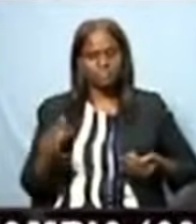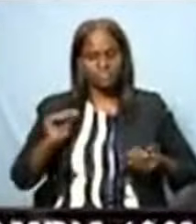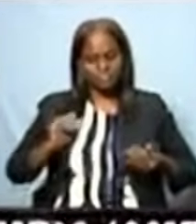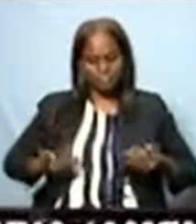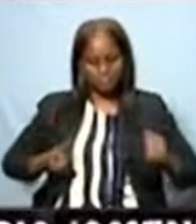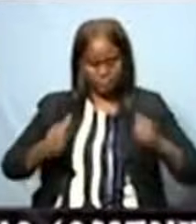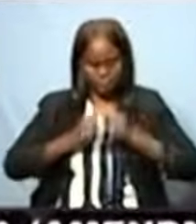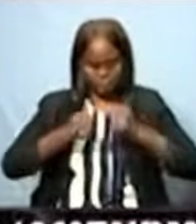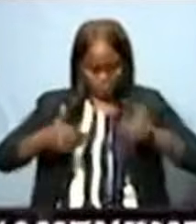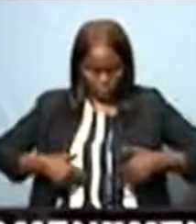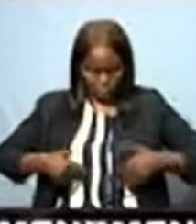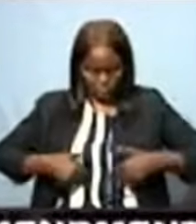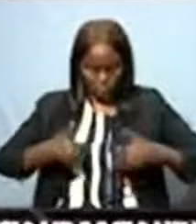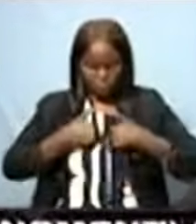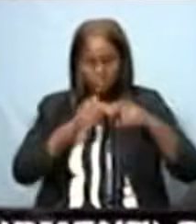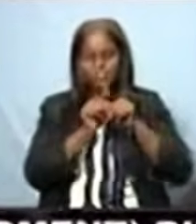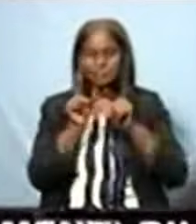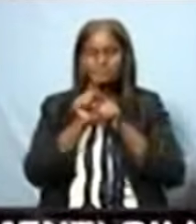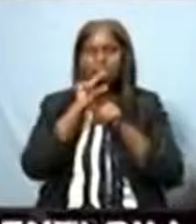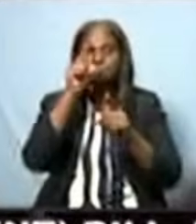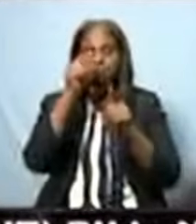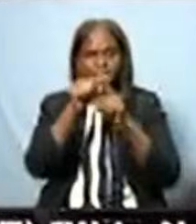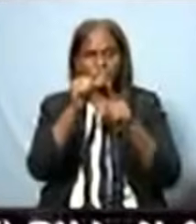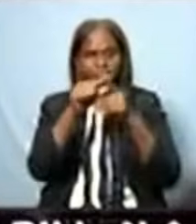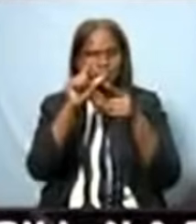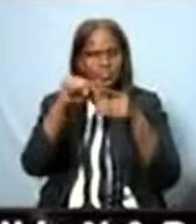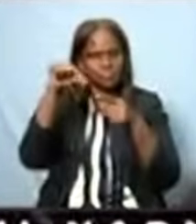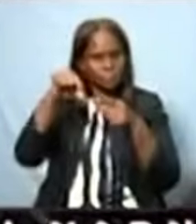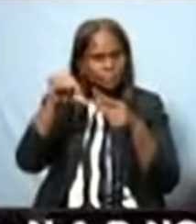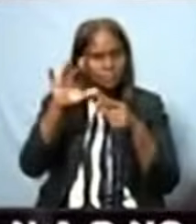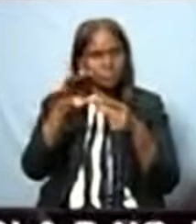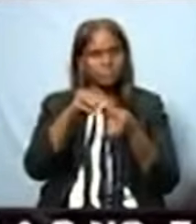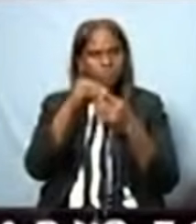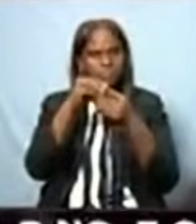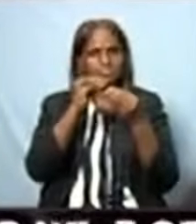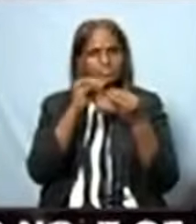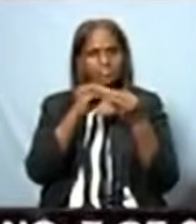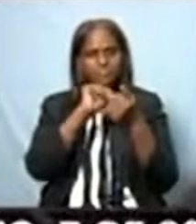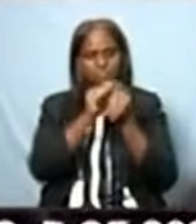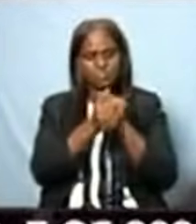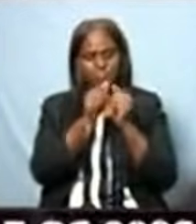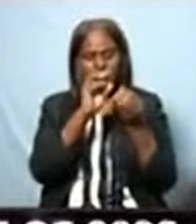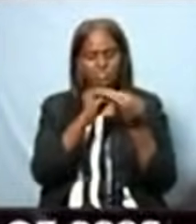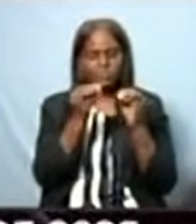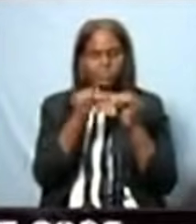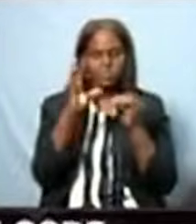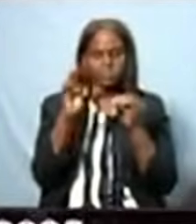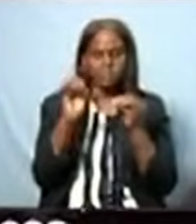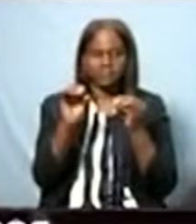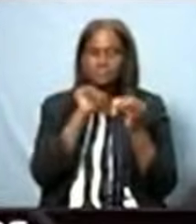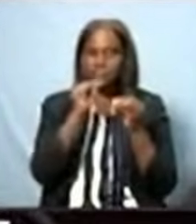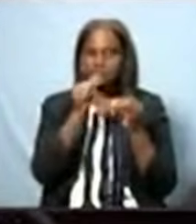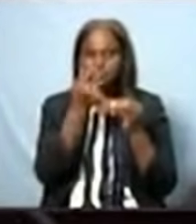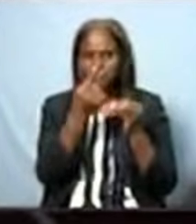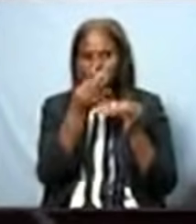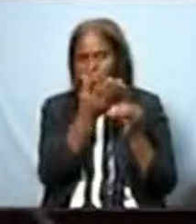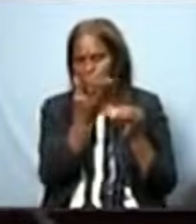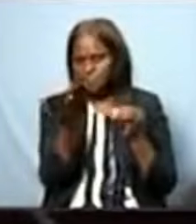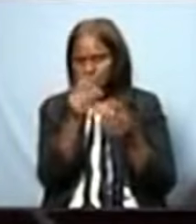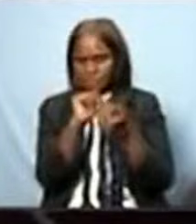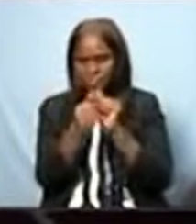youth, they have also not been weighed to qualify, especially that Article 70 is not one of the articles to